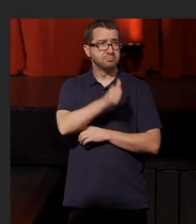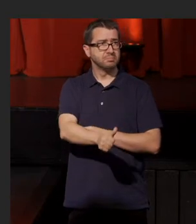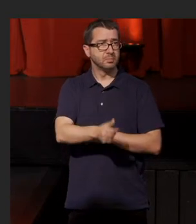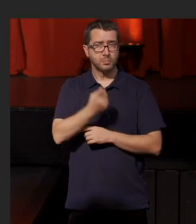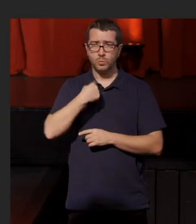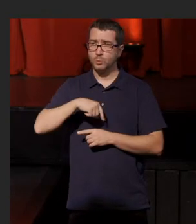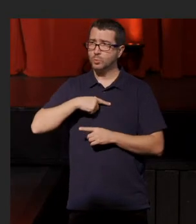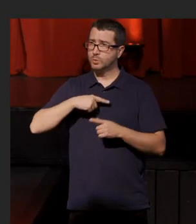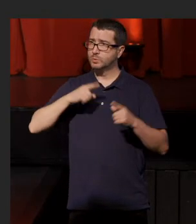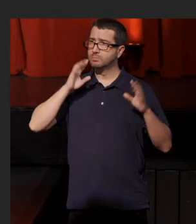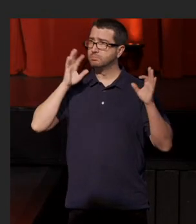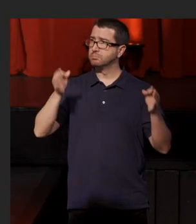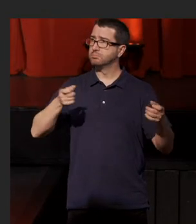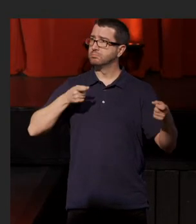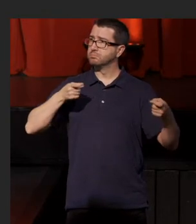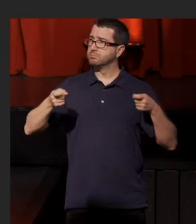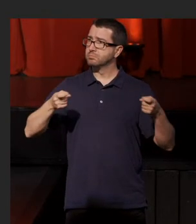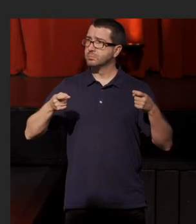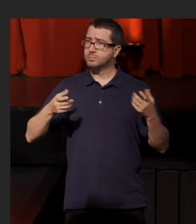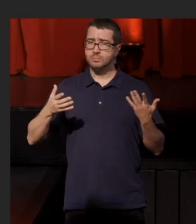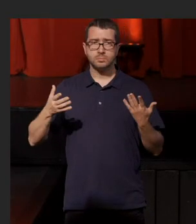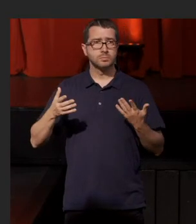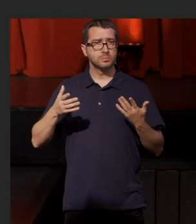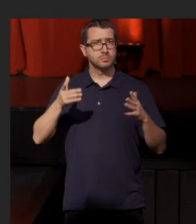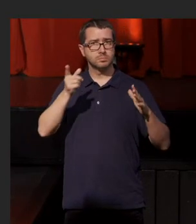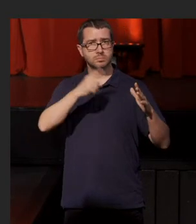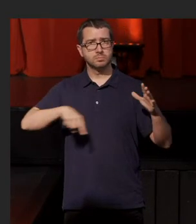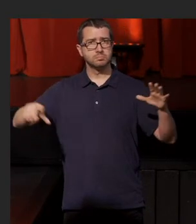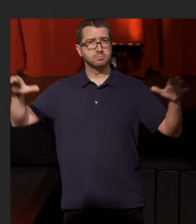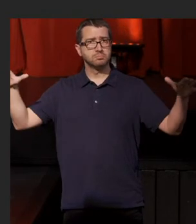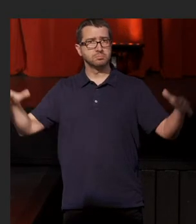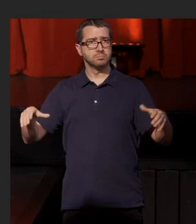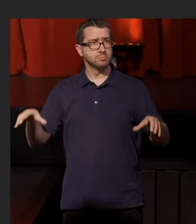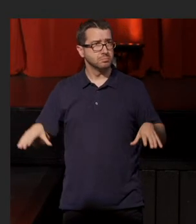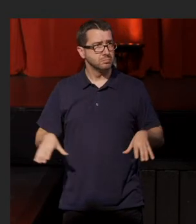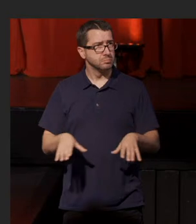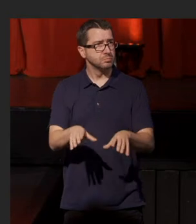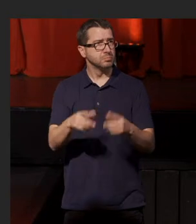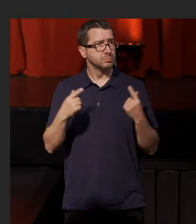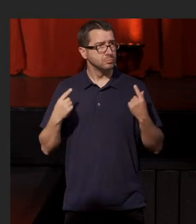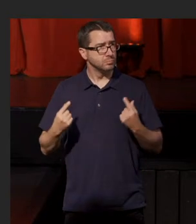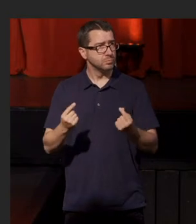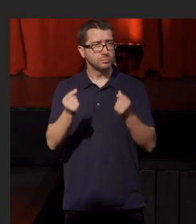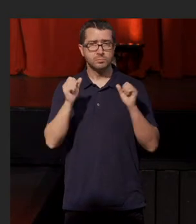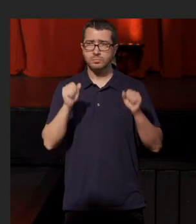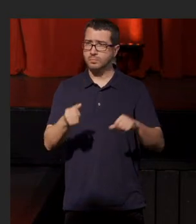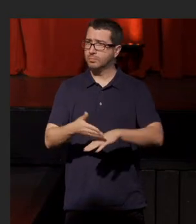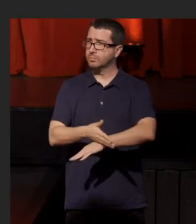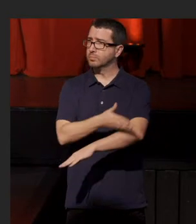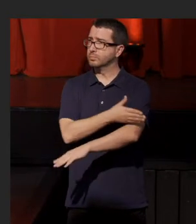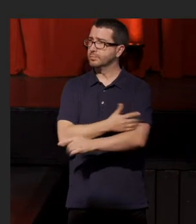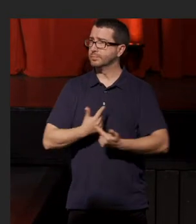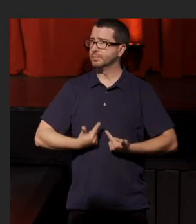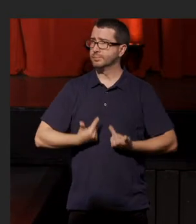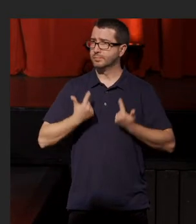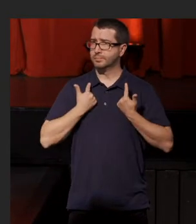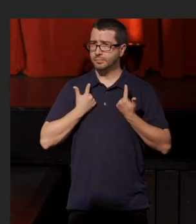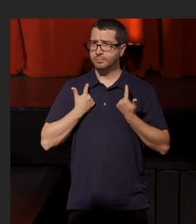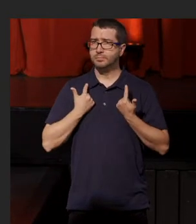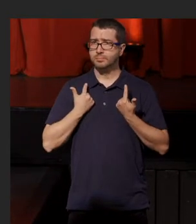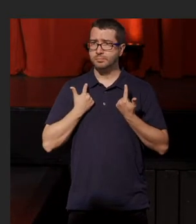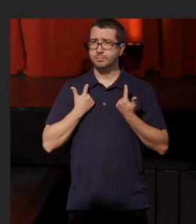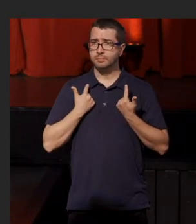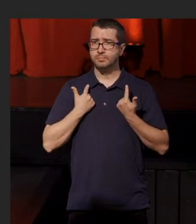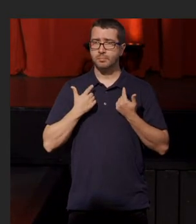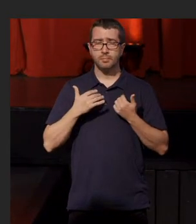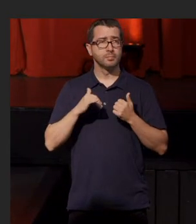own destiny and collective action, and we can all make our lives better and improve ourselves by doing